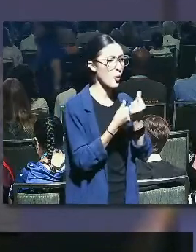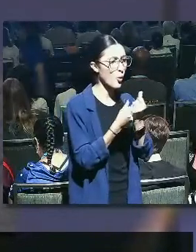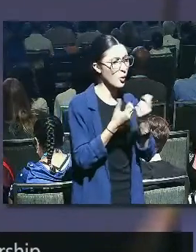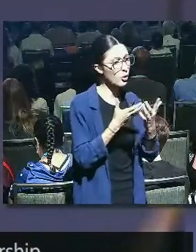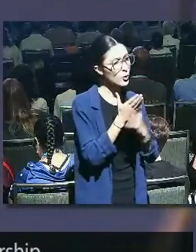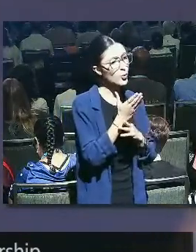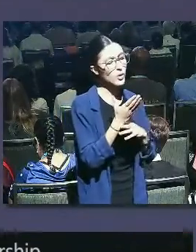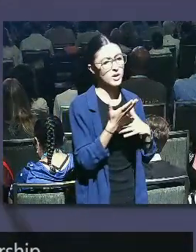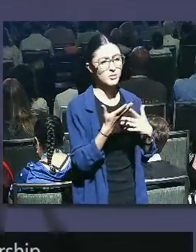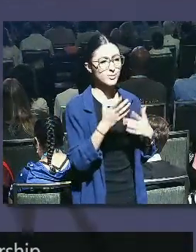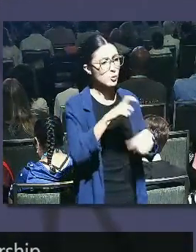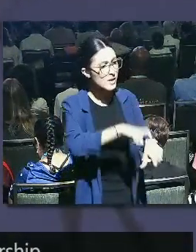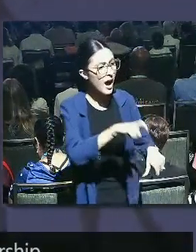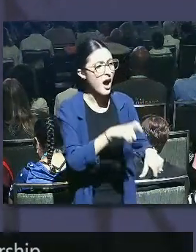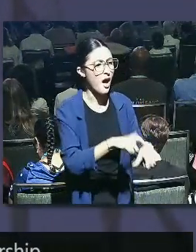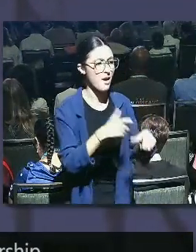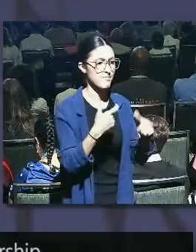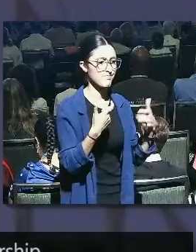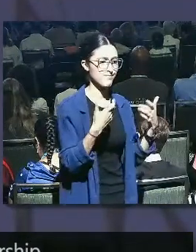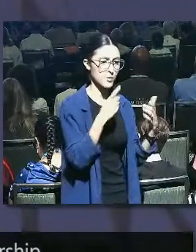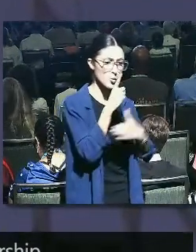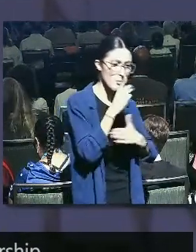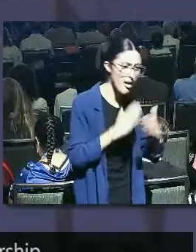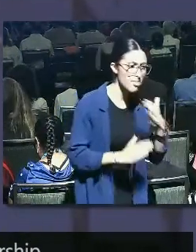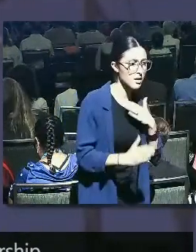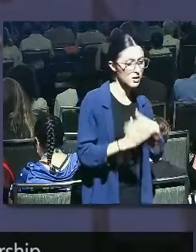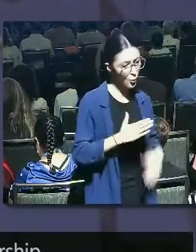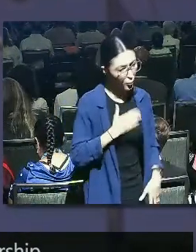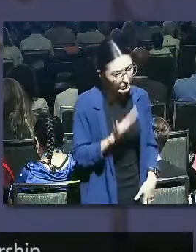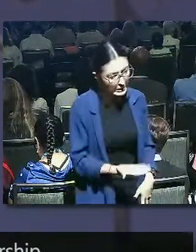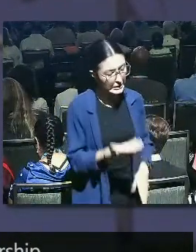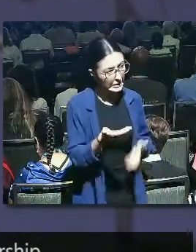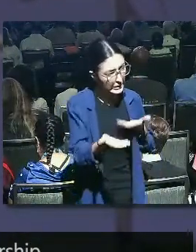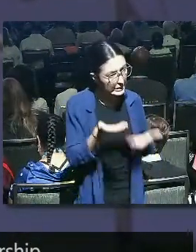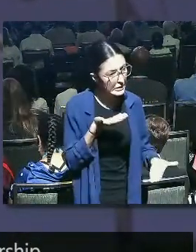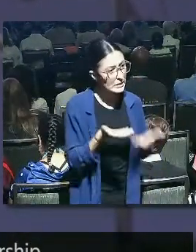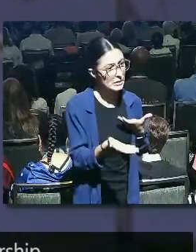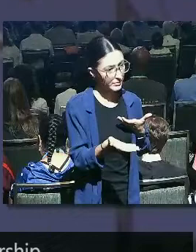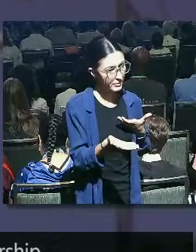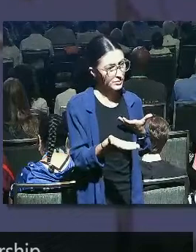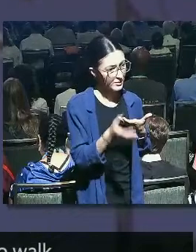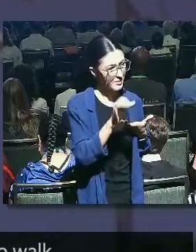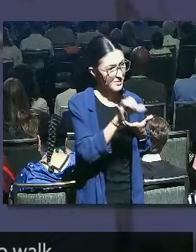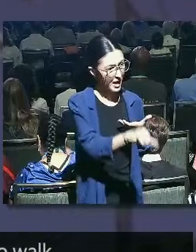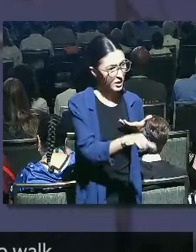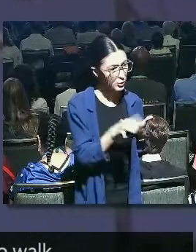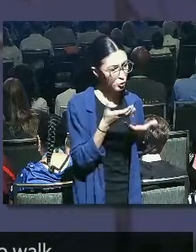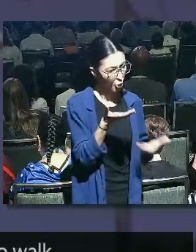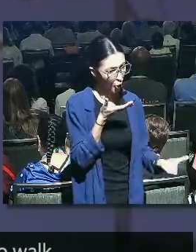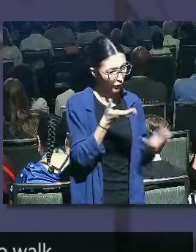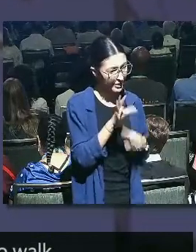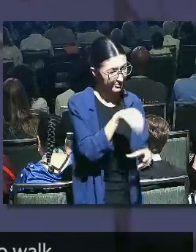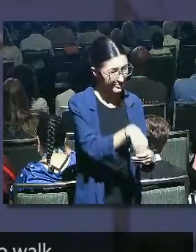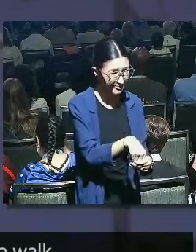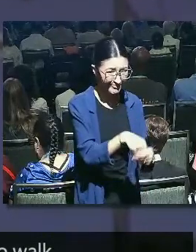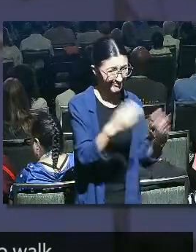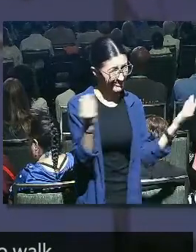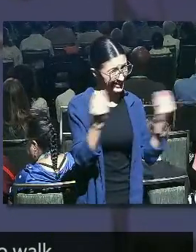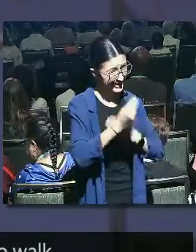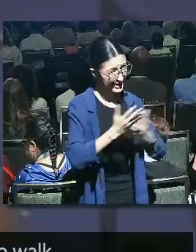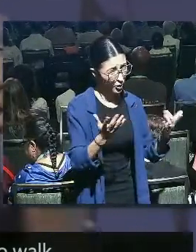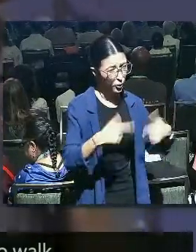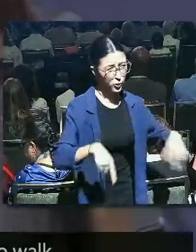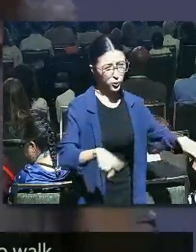time, with your humility, and with your willingness to walk with us into those gaps, I just want you to know that you